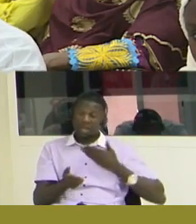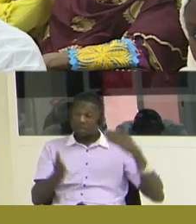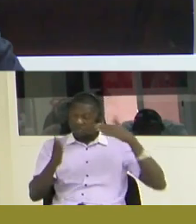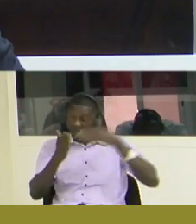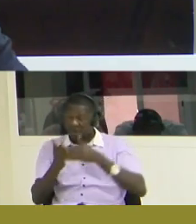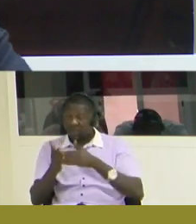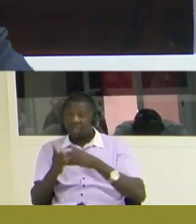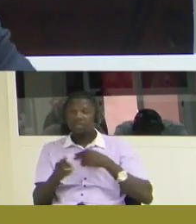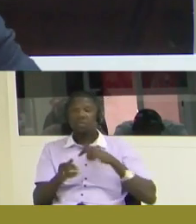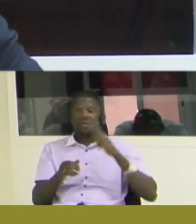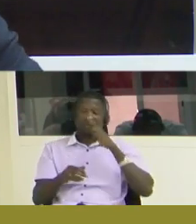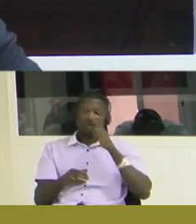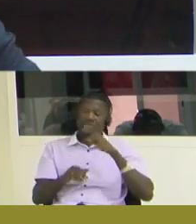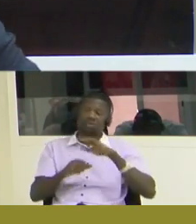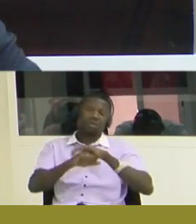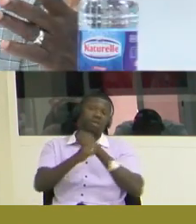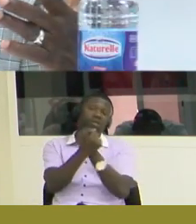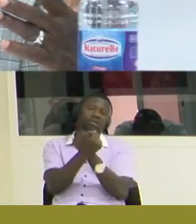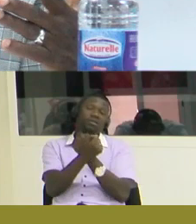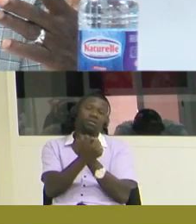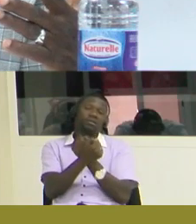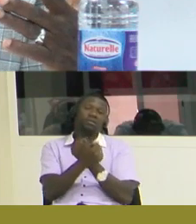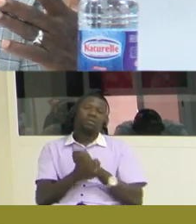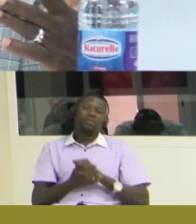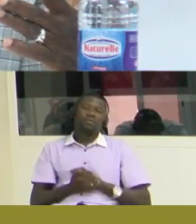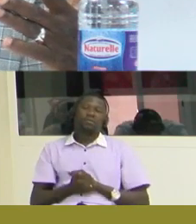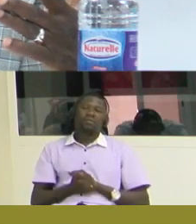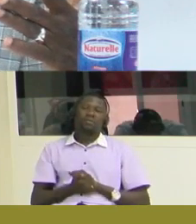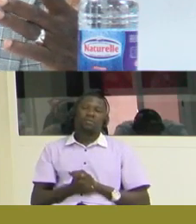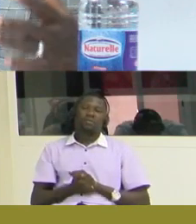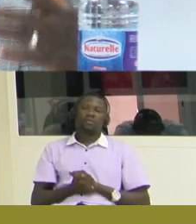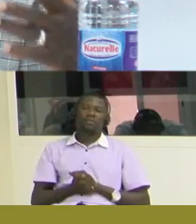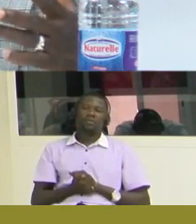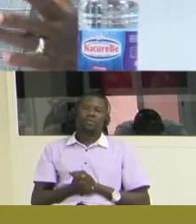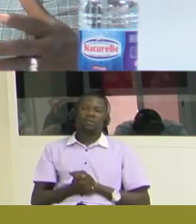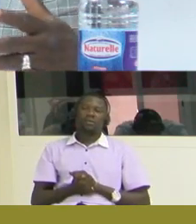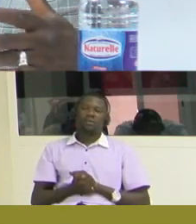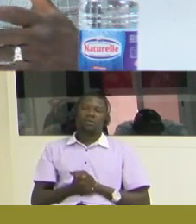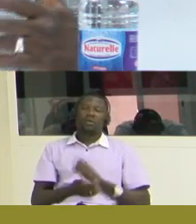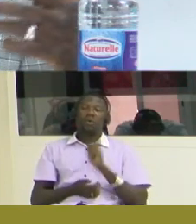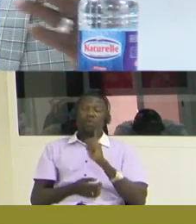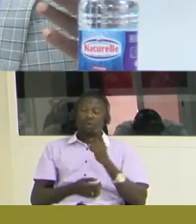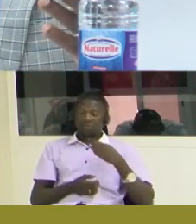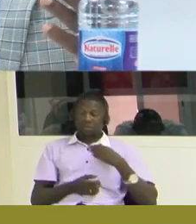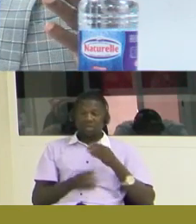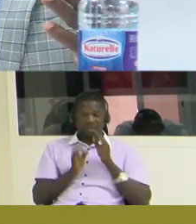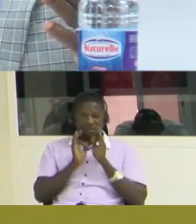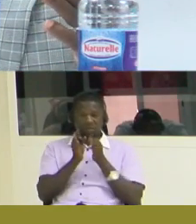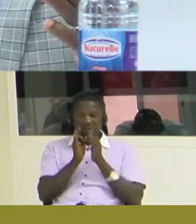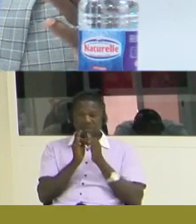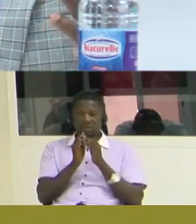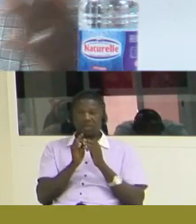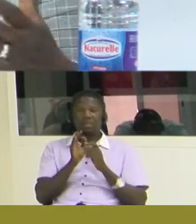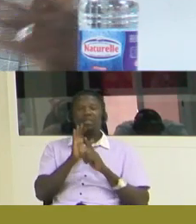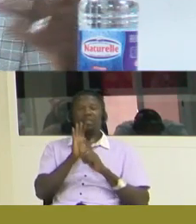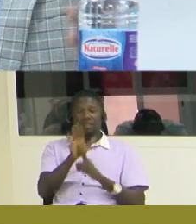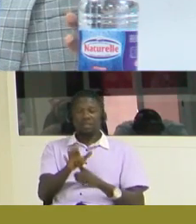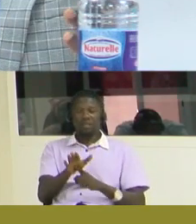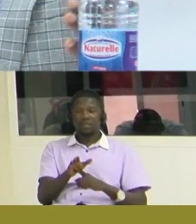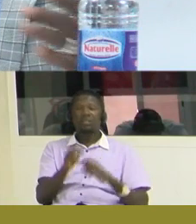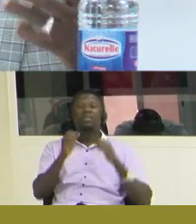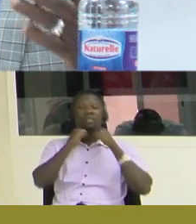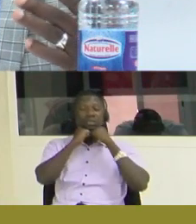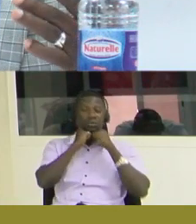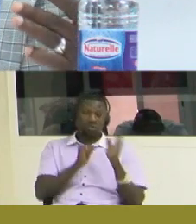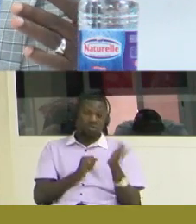the point I am making is that Sanne was going to be arrested whether or